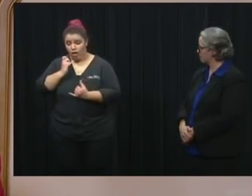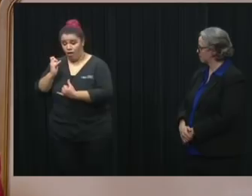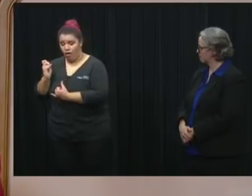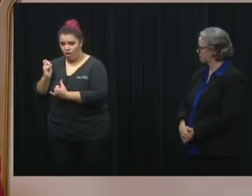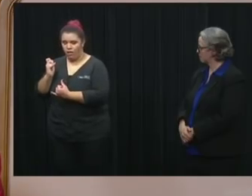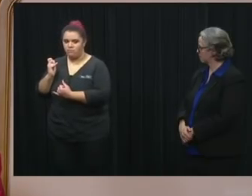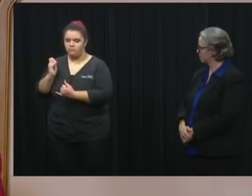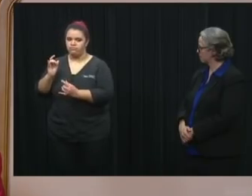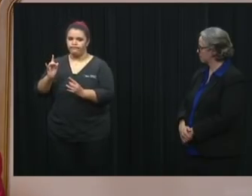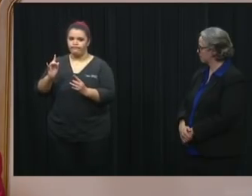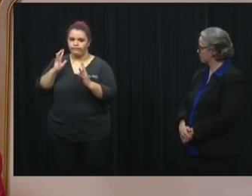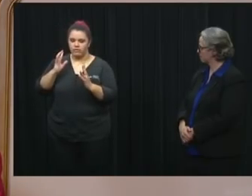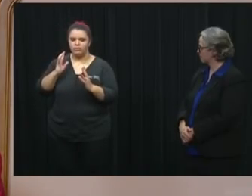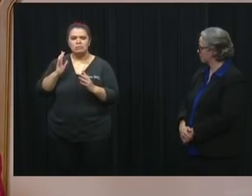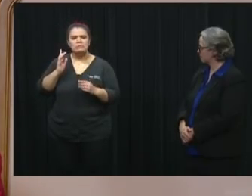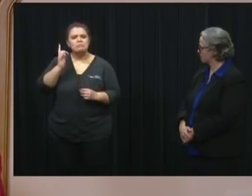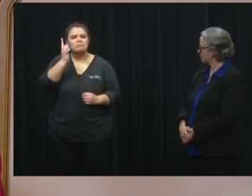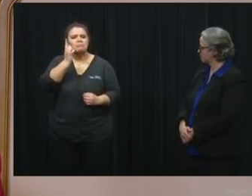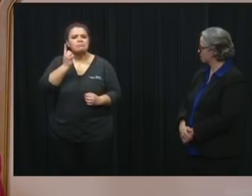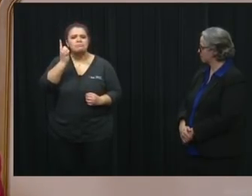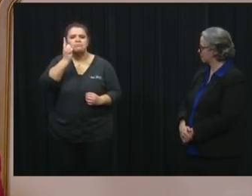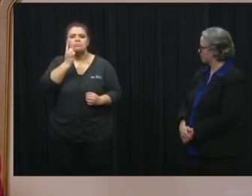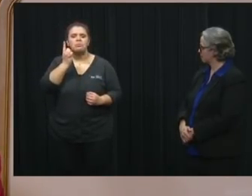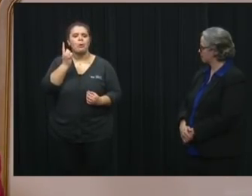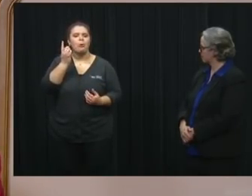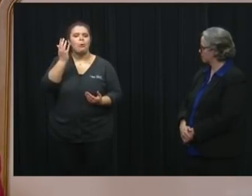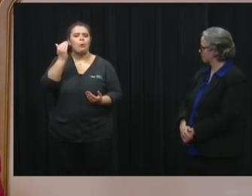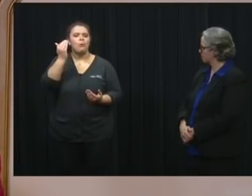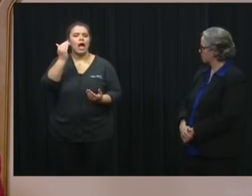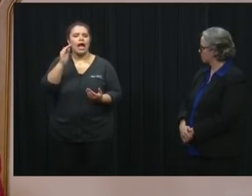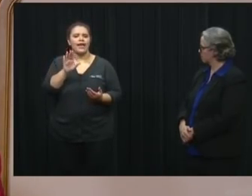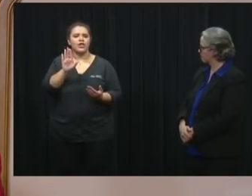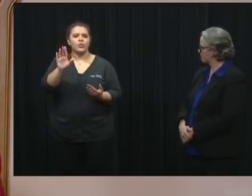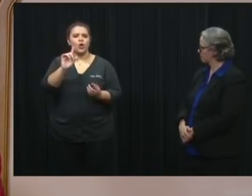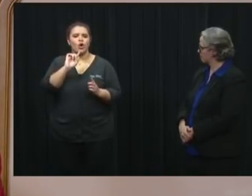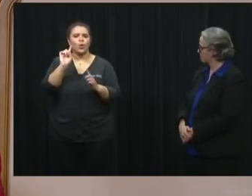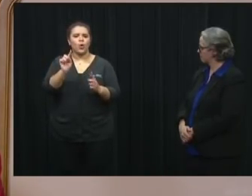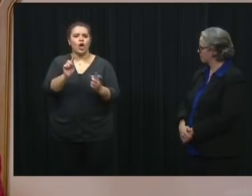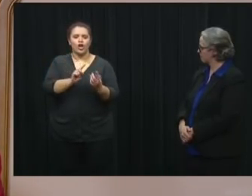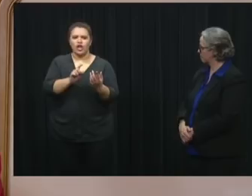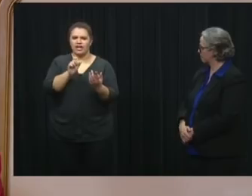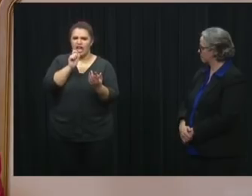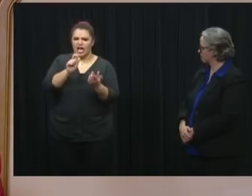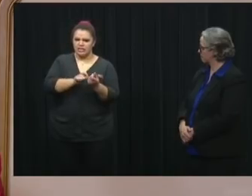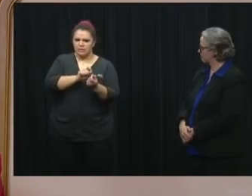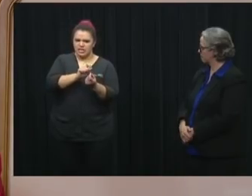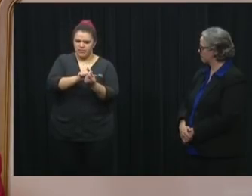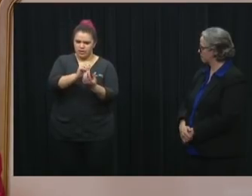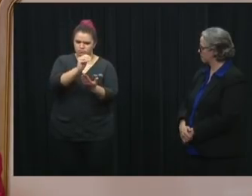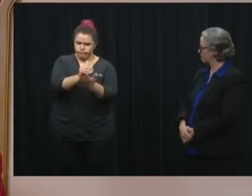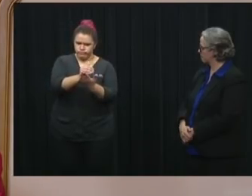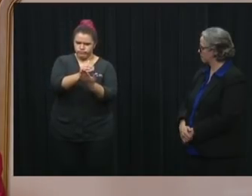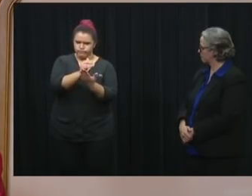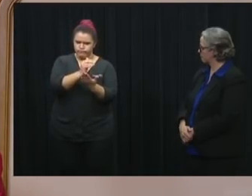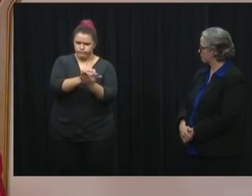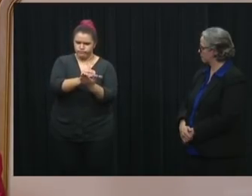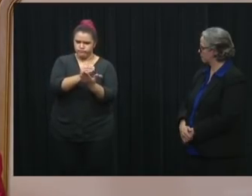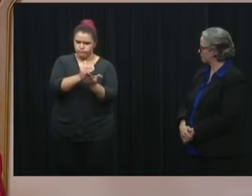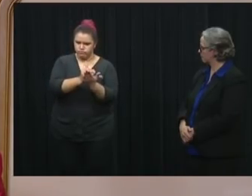a little bit about why you decided not to be more specific, not to itemize the kinds of businesses you were speaking of in that